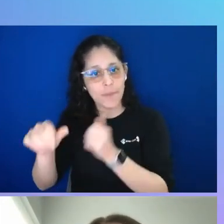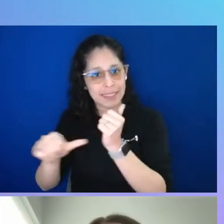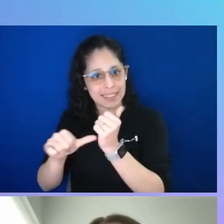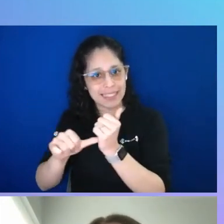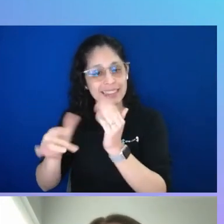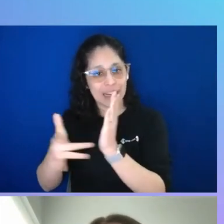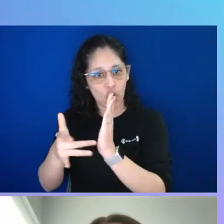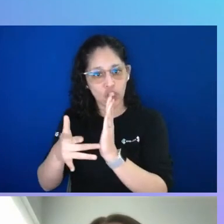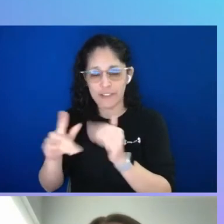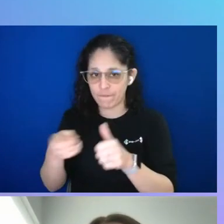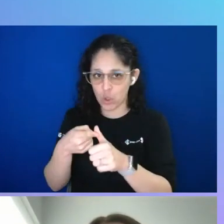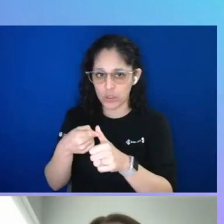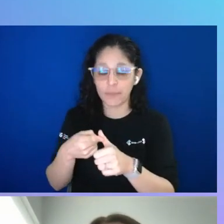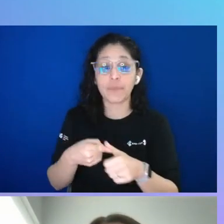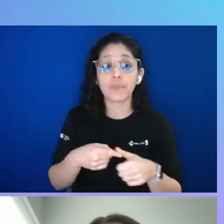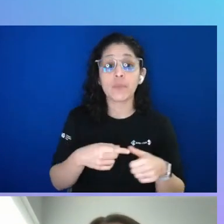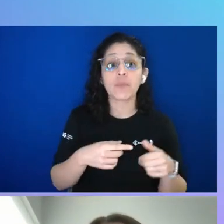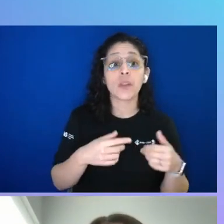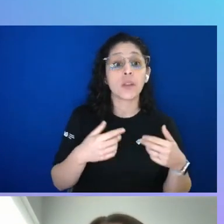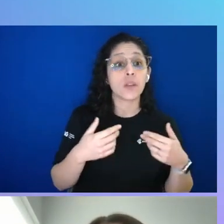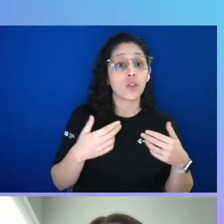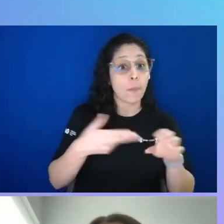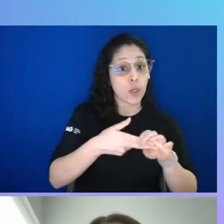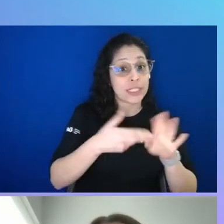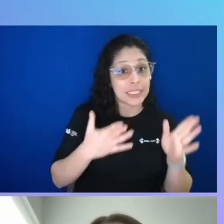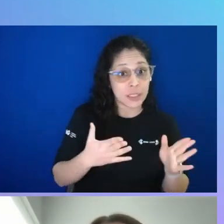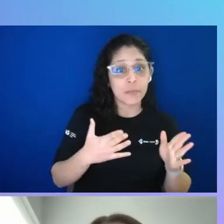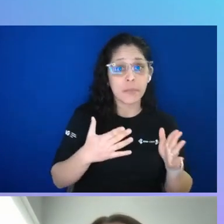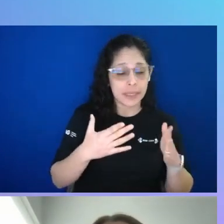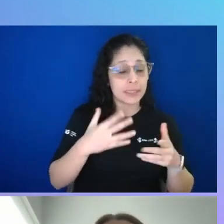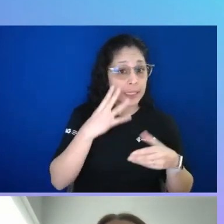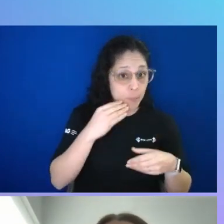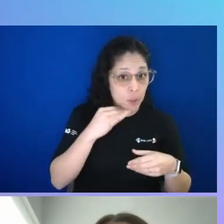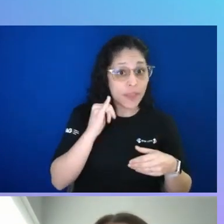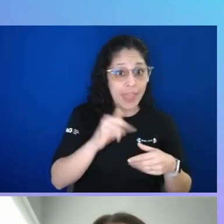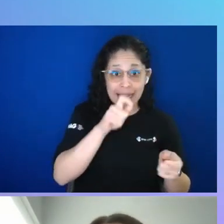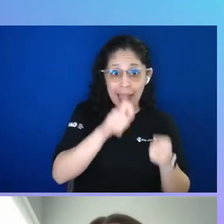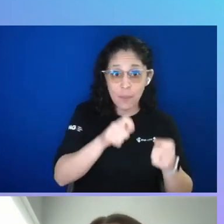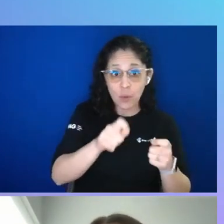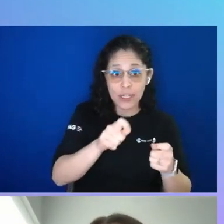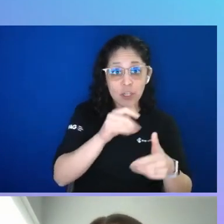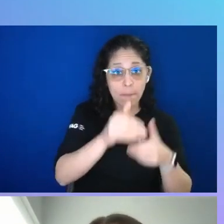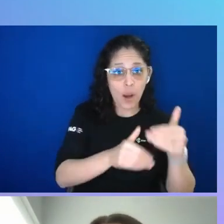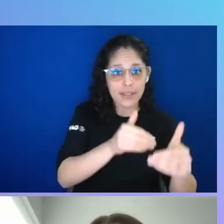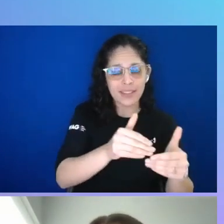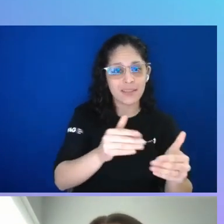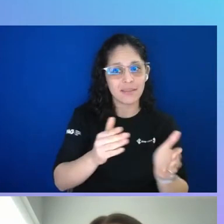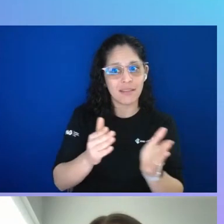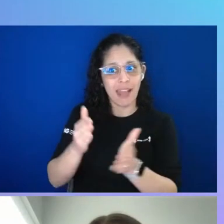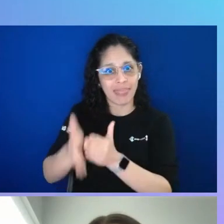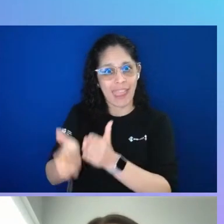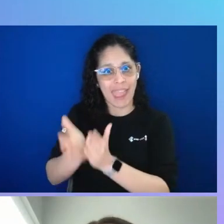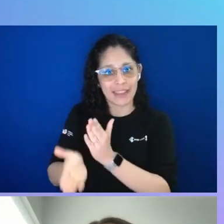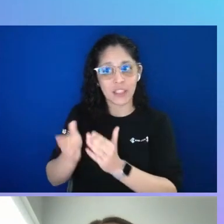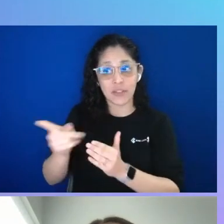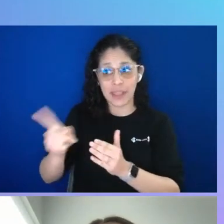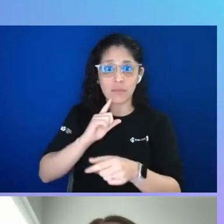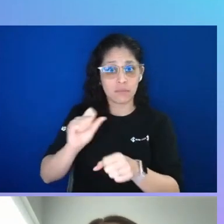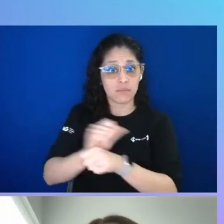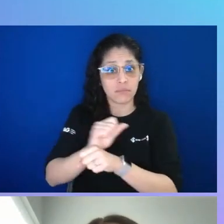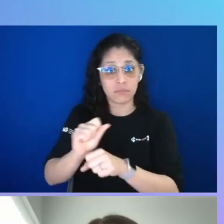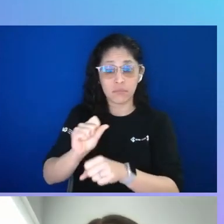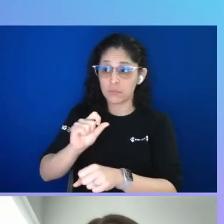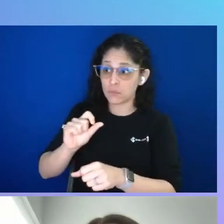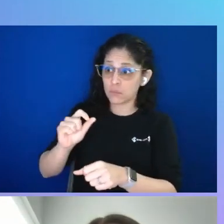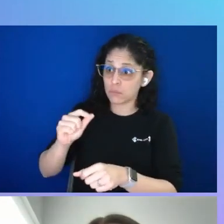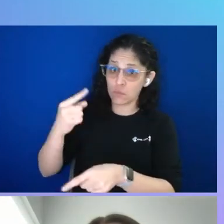our participants go through that calibration process, and by the end, there was no confirmation as to whether or not they did it correctly. And